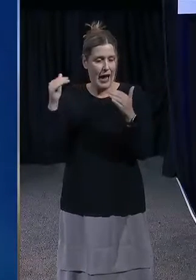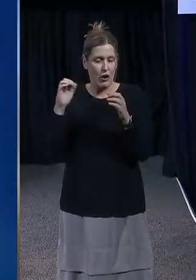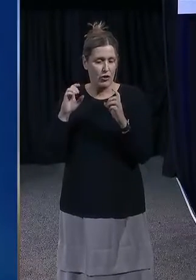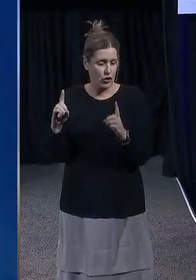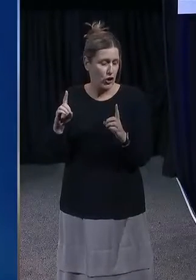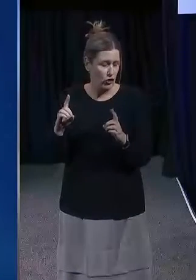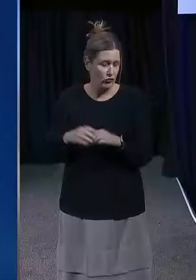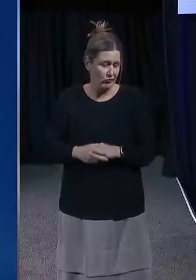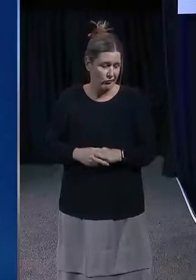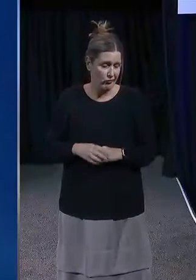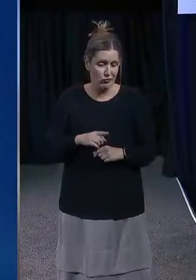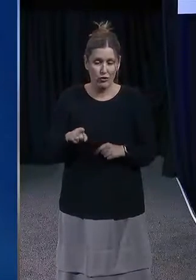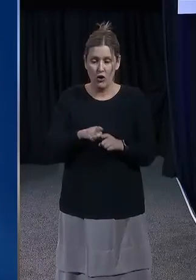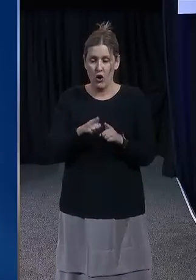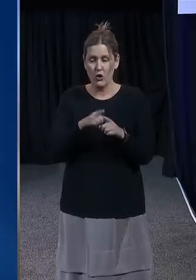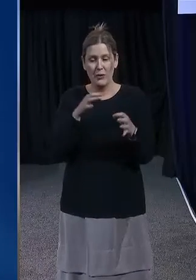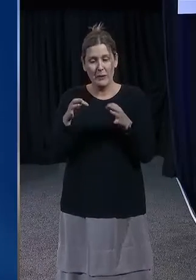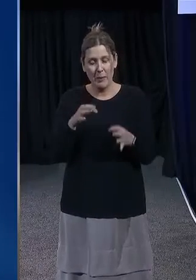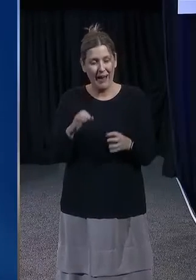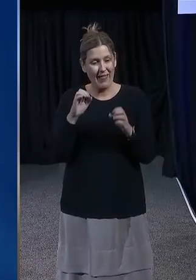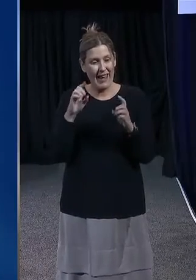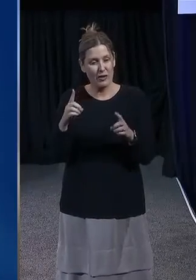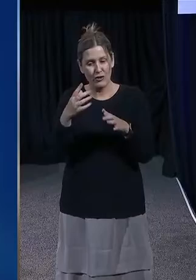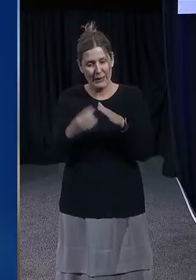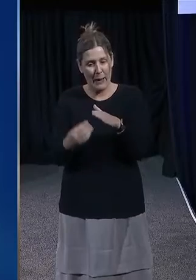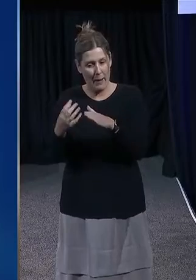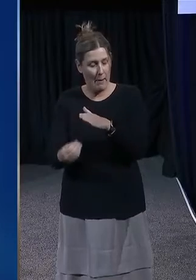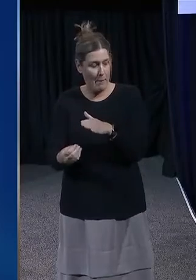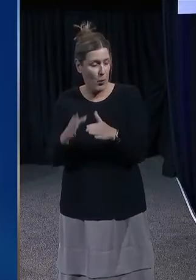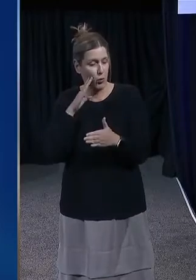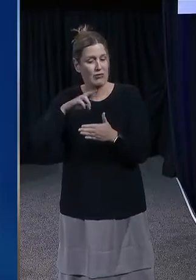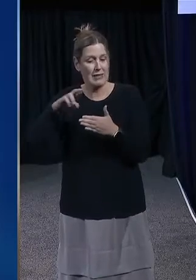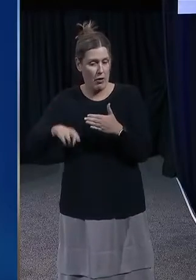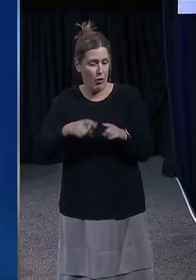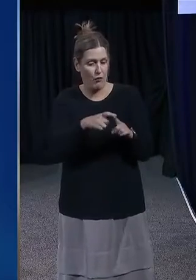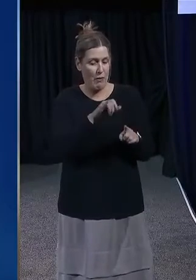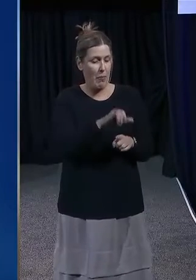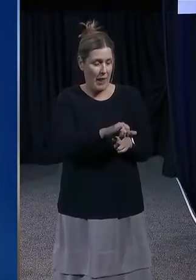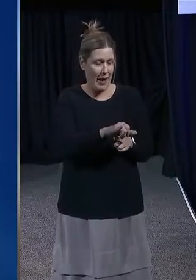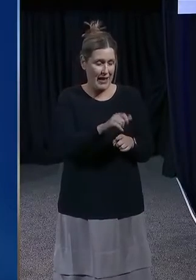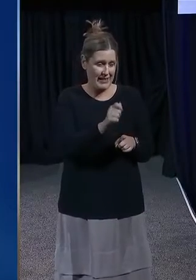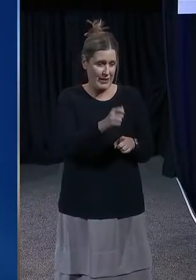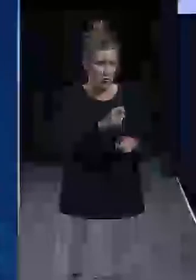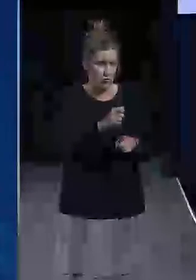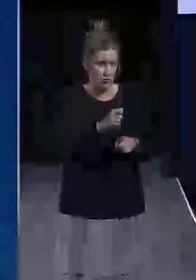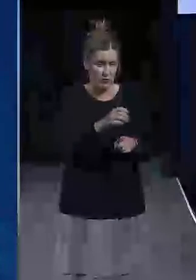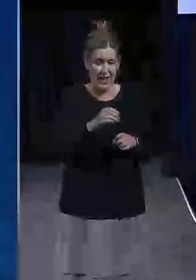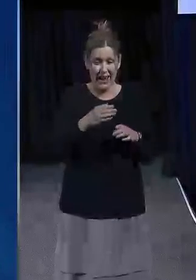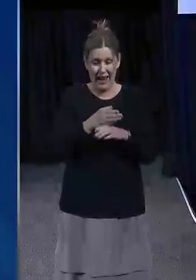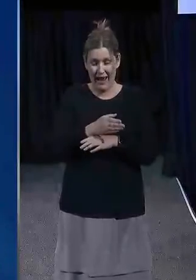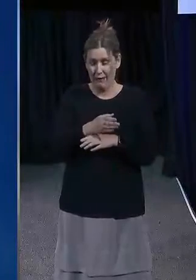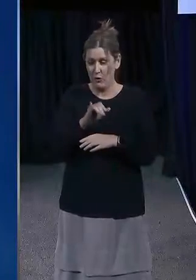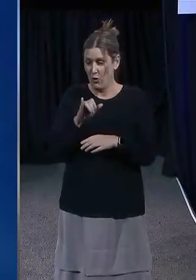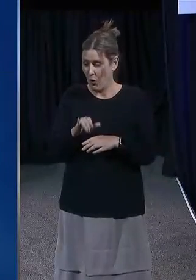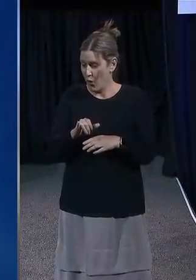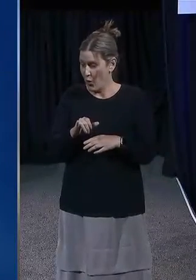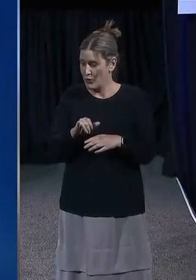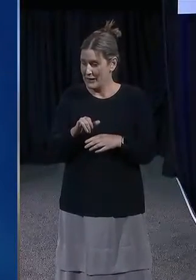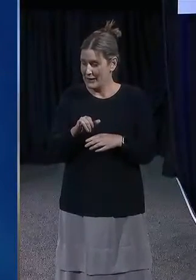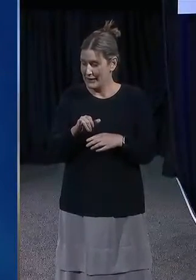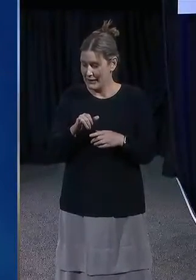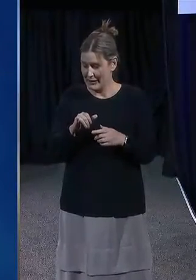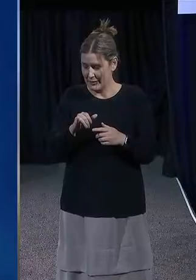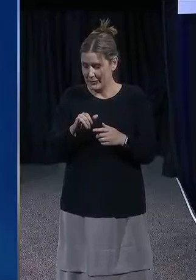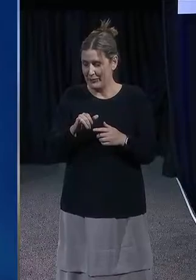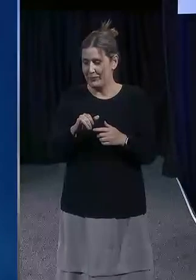She also talked about the education gaps that would result. And after doing both of those